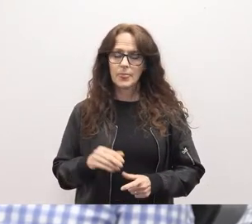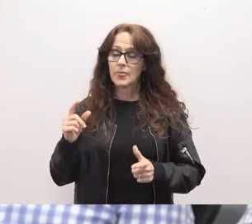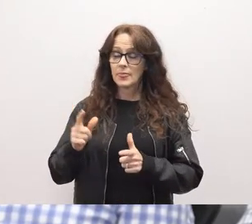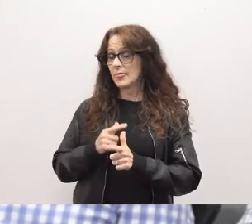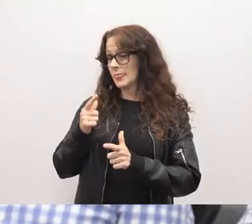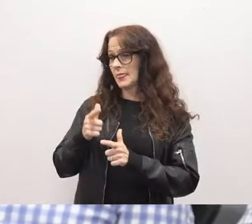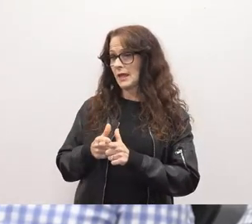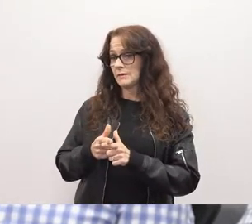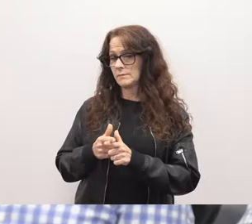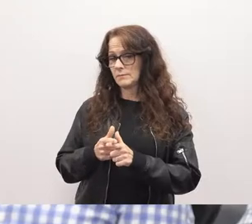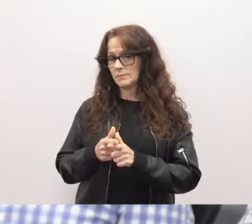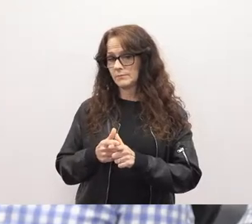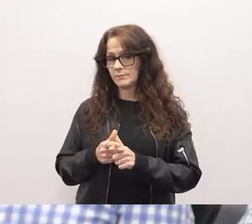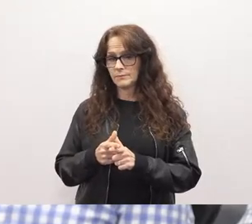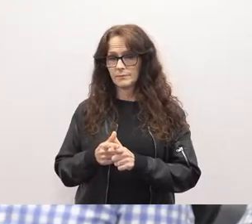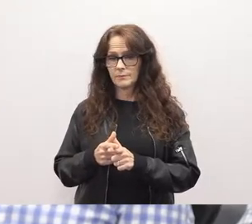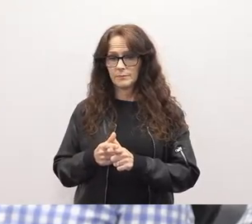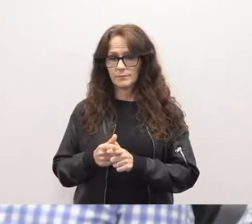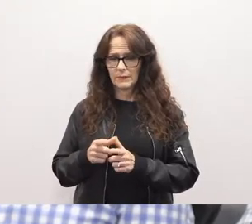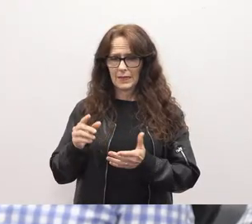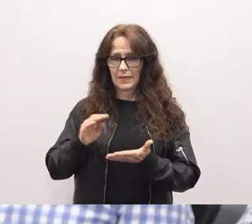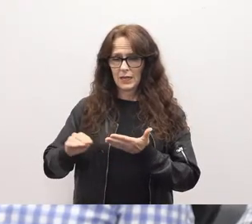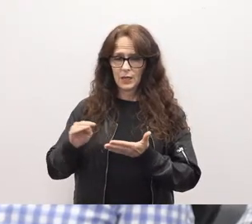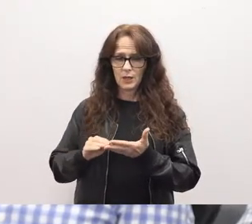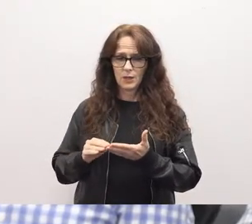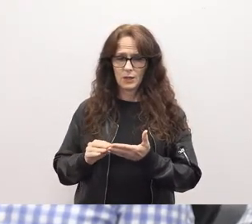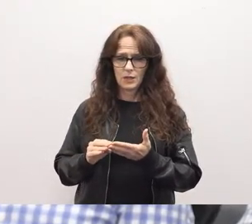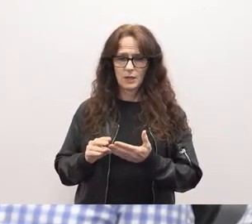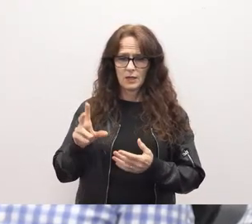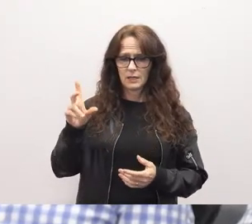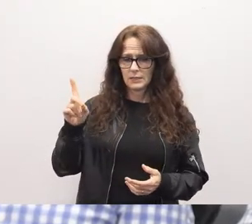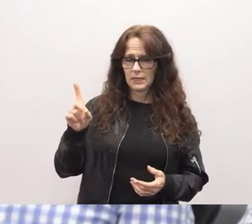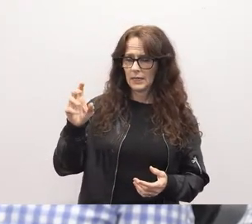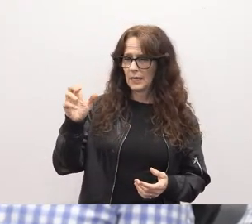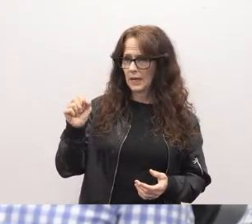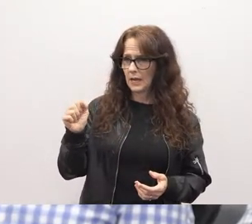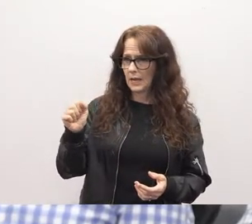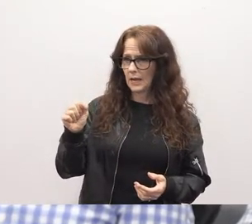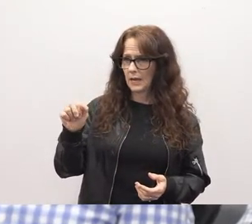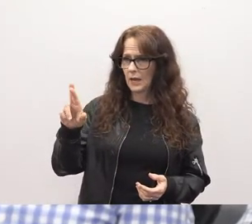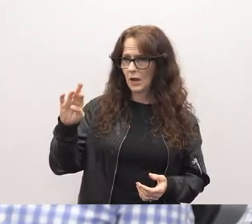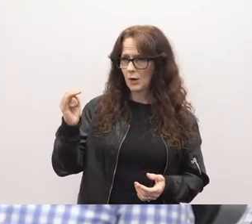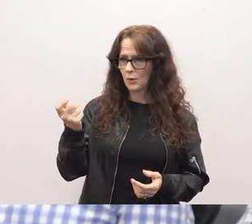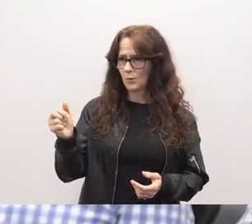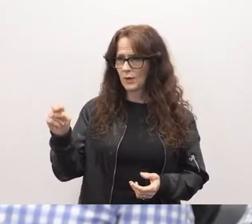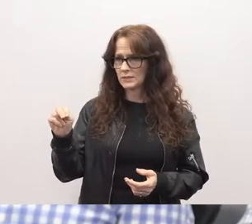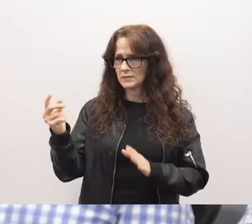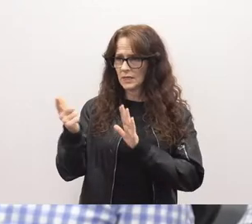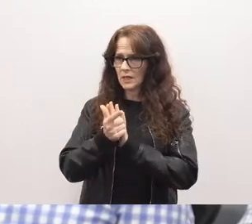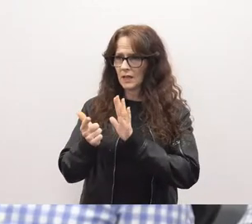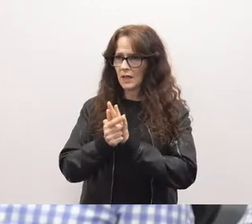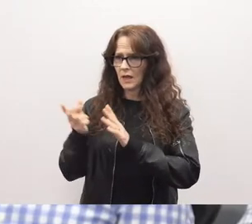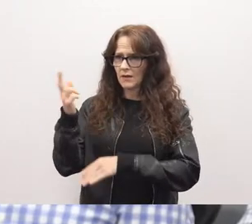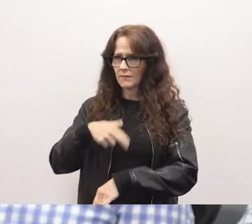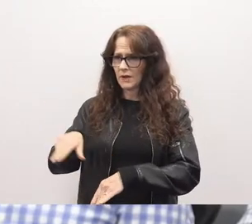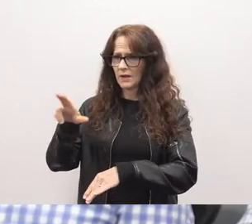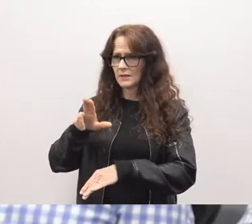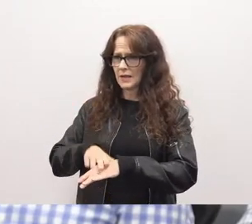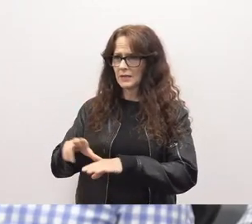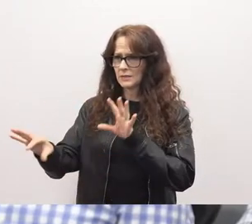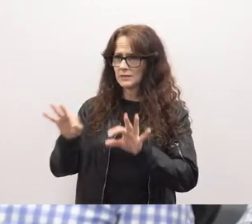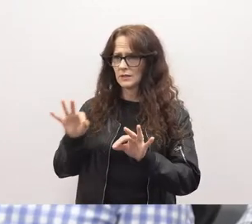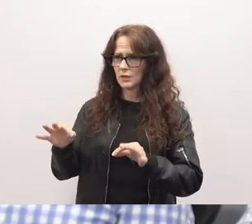Then there is this excuse. It's Darwin's law of natural selection, survival of